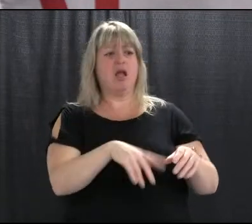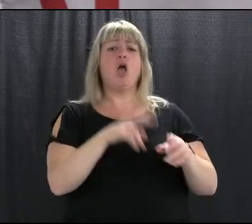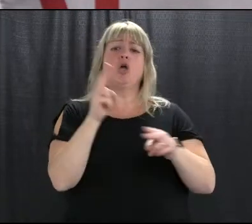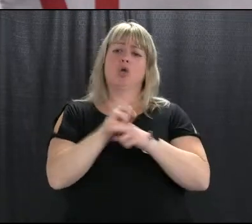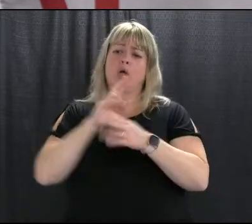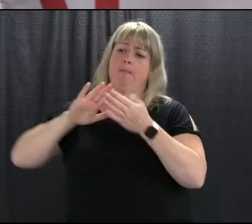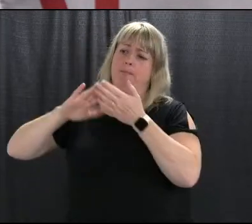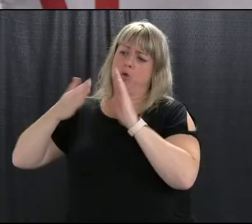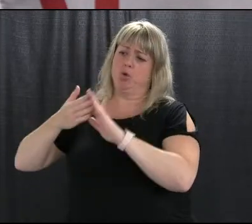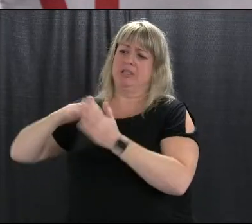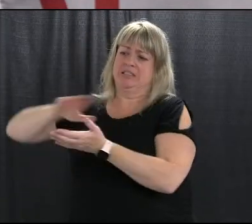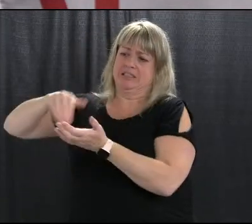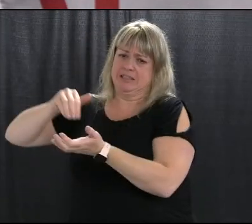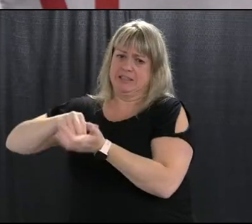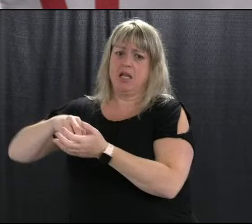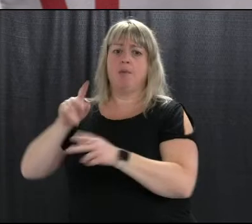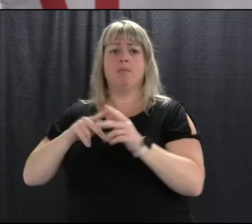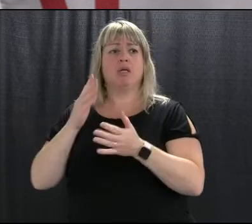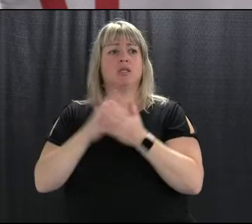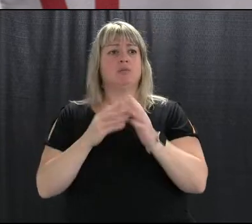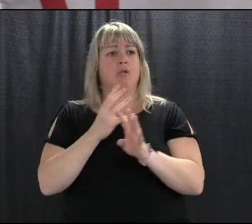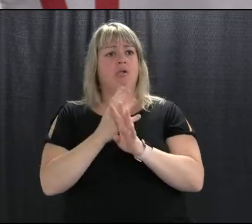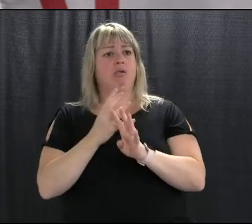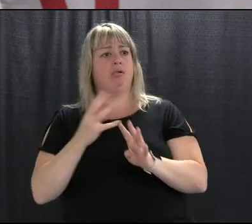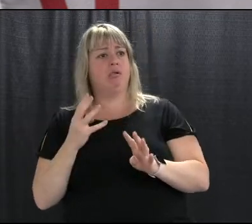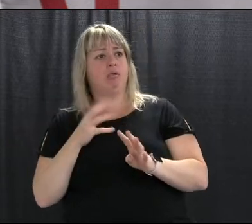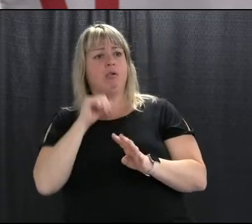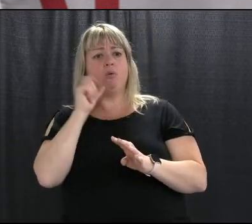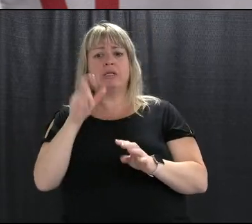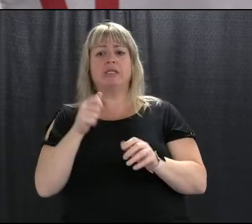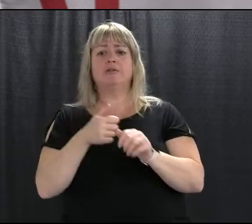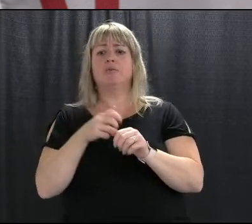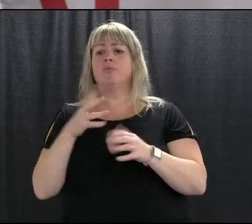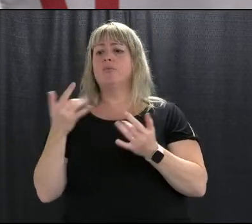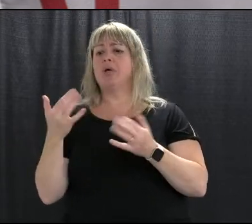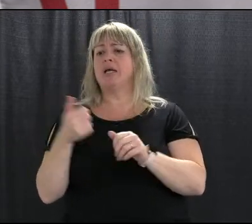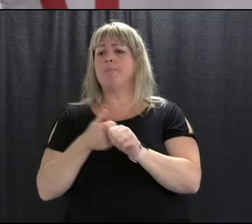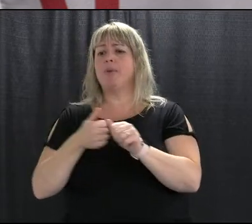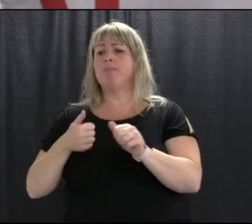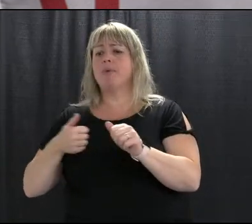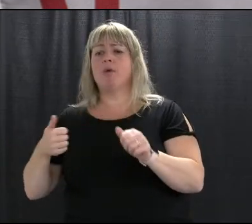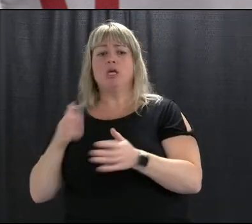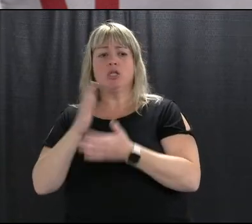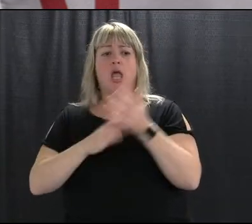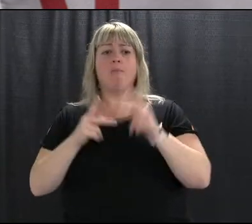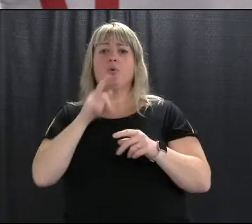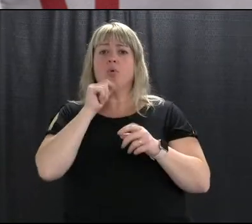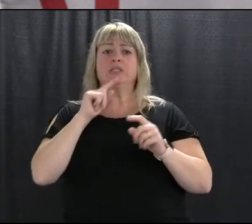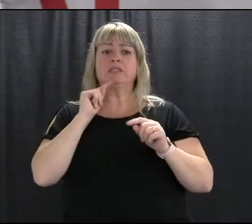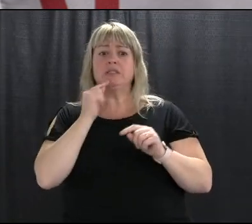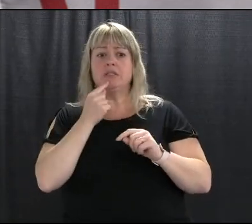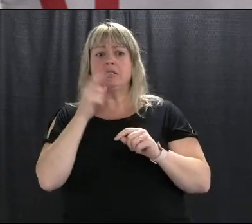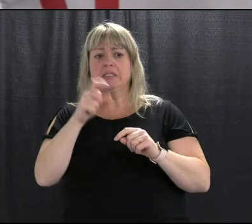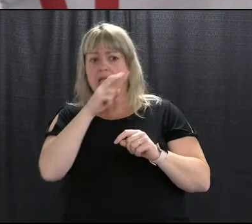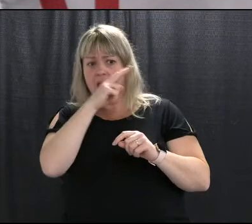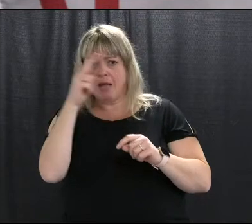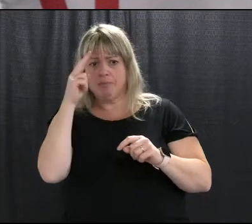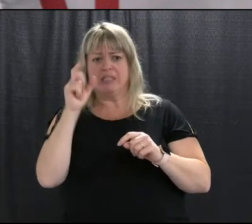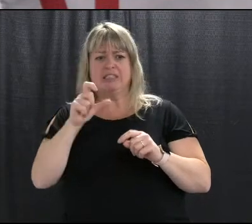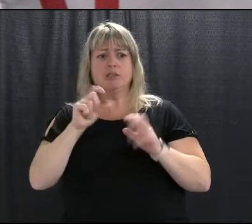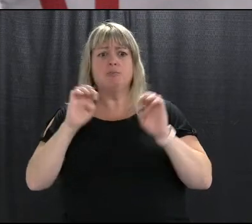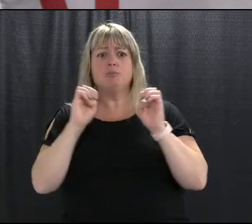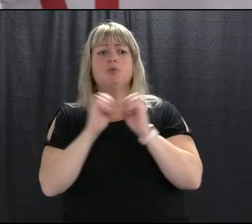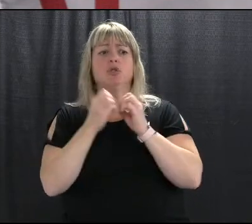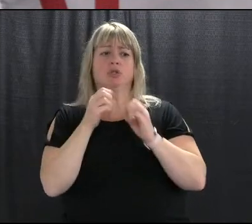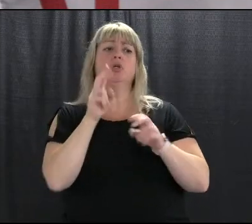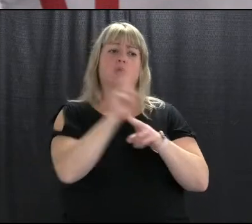people waiting for care do not have to be bumped behind people with more pressing emergencies. We